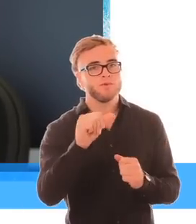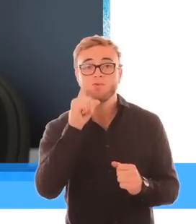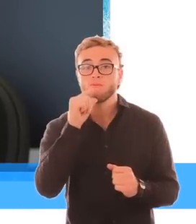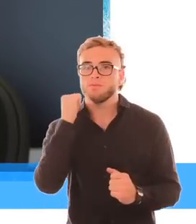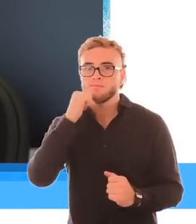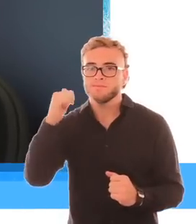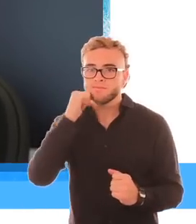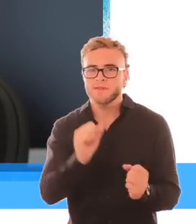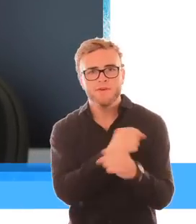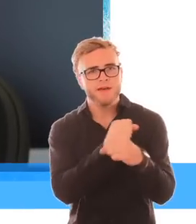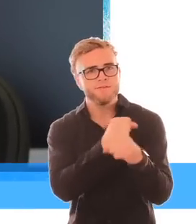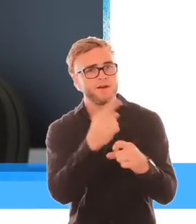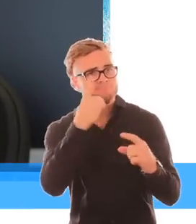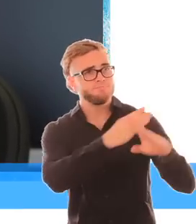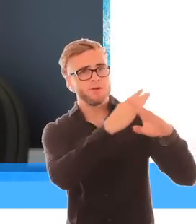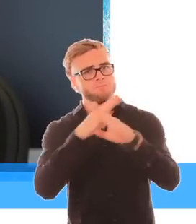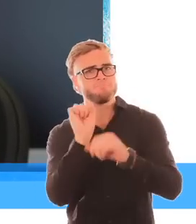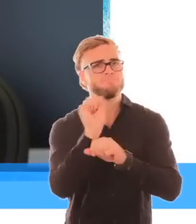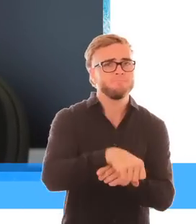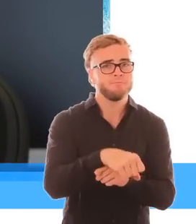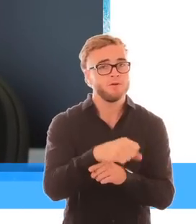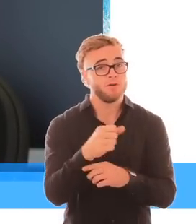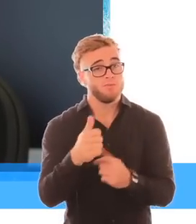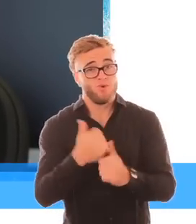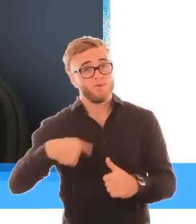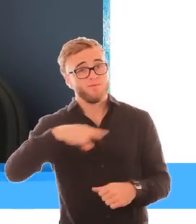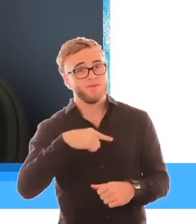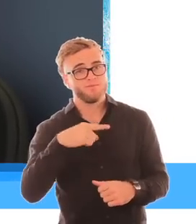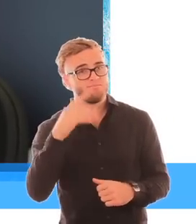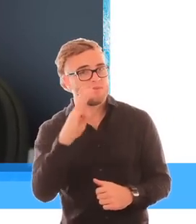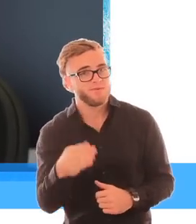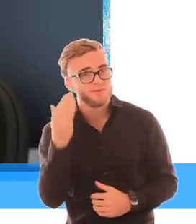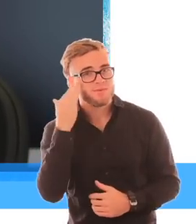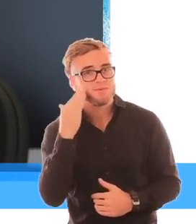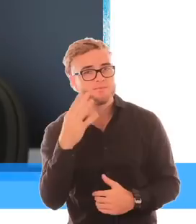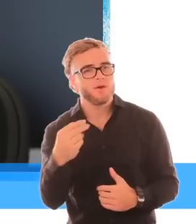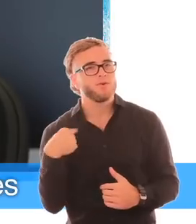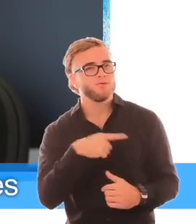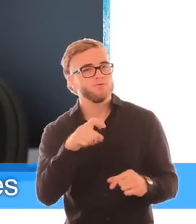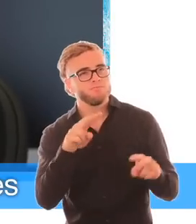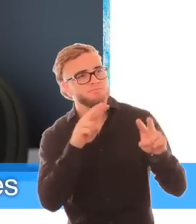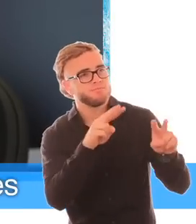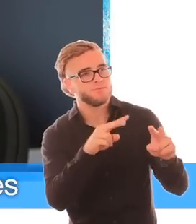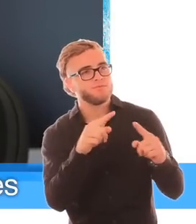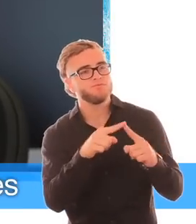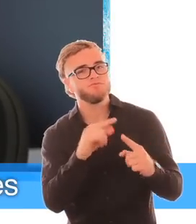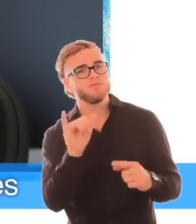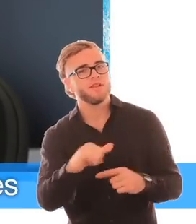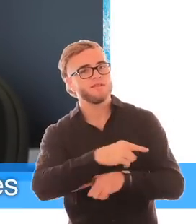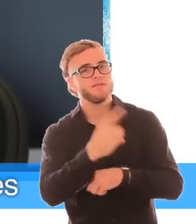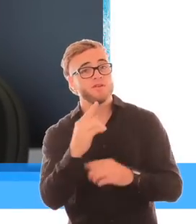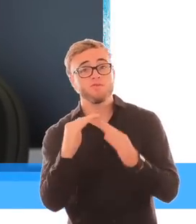disabilities who every day fight to overcome barriers most of us have never known. And let's look forward to the day when